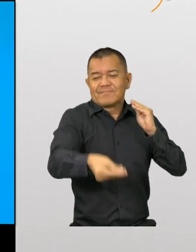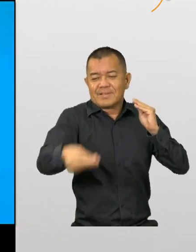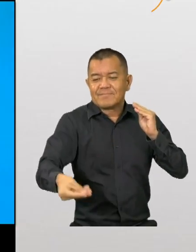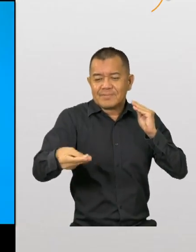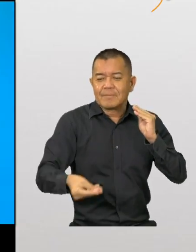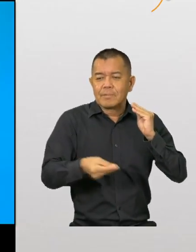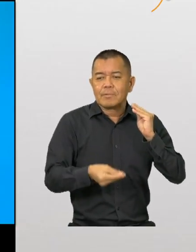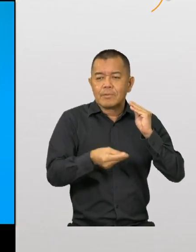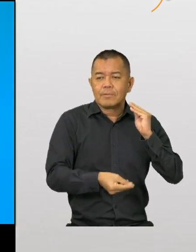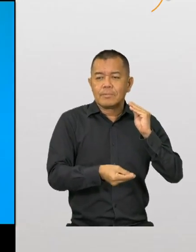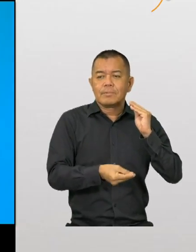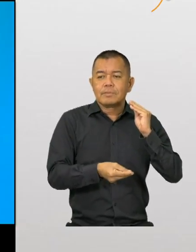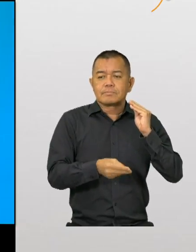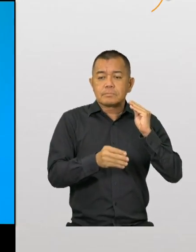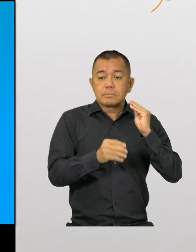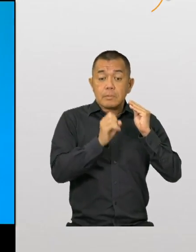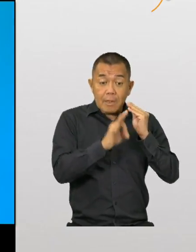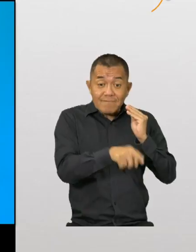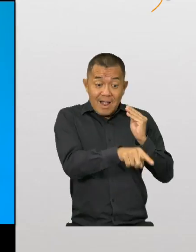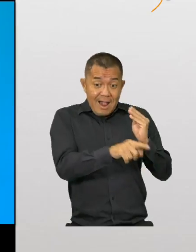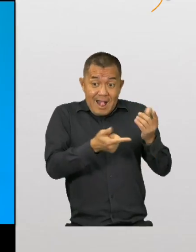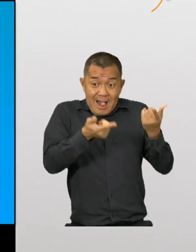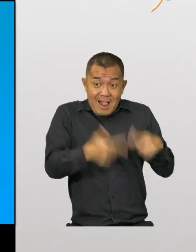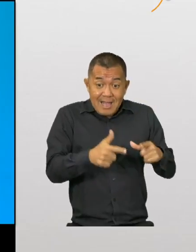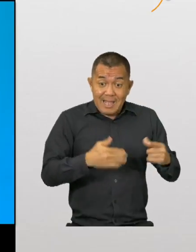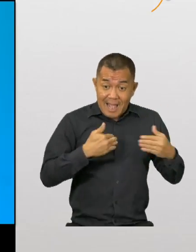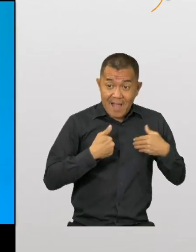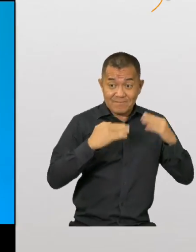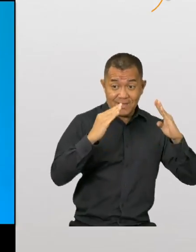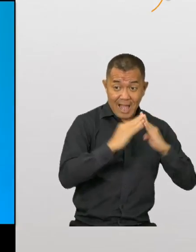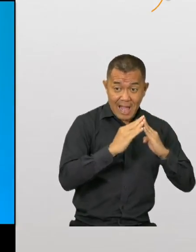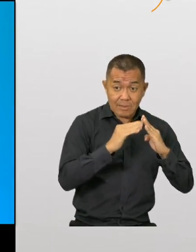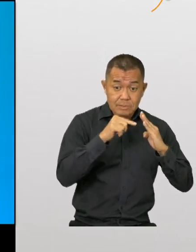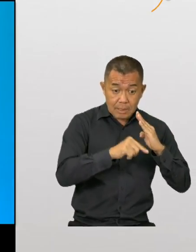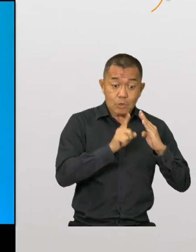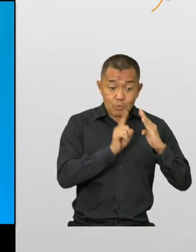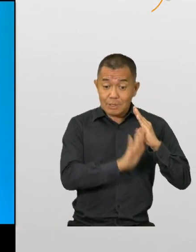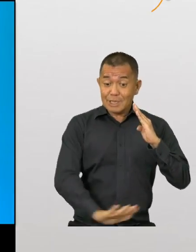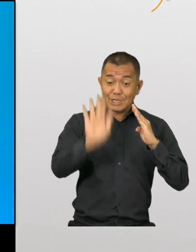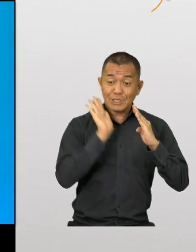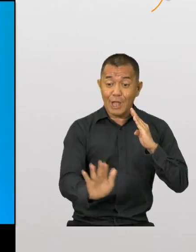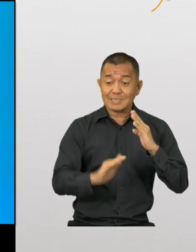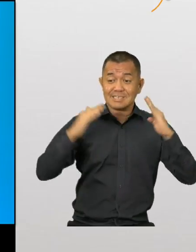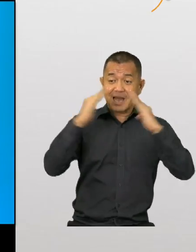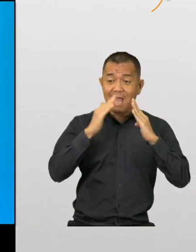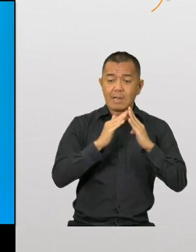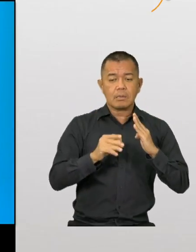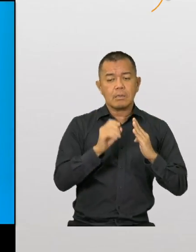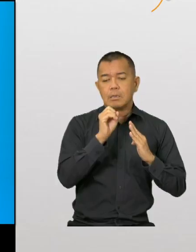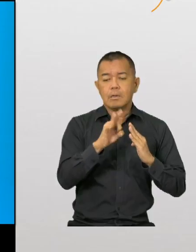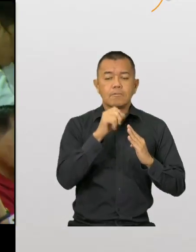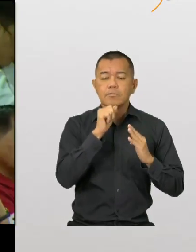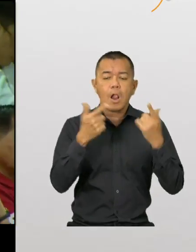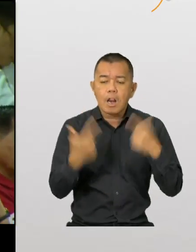Those lucky to have a flat, well, they become flat owners. Those not lucky enough to inherit the property, they will get